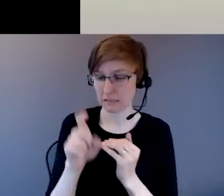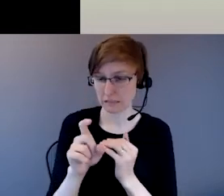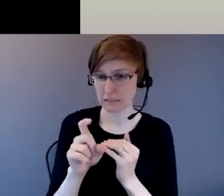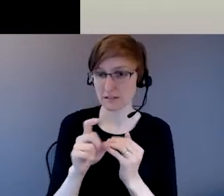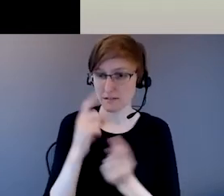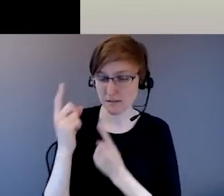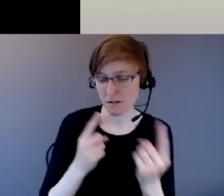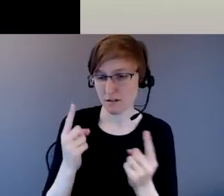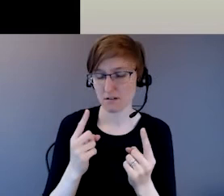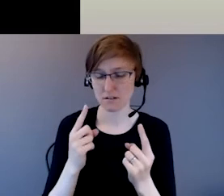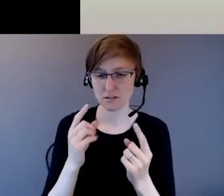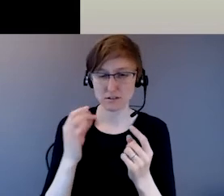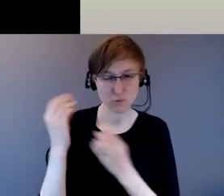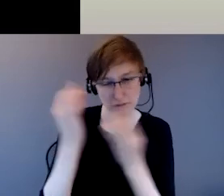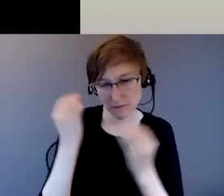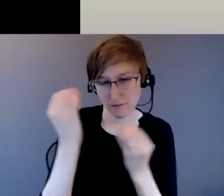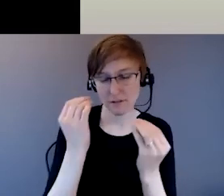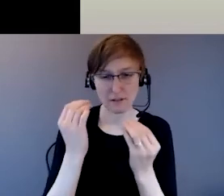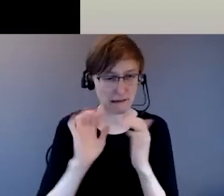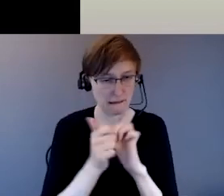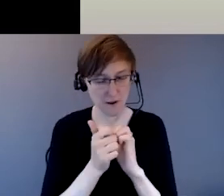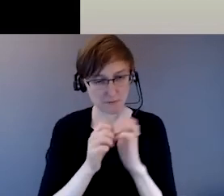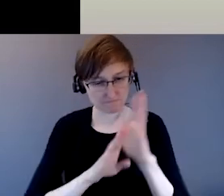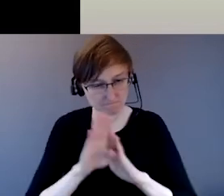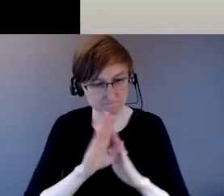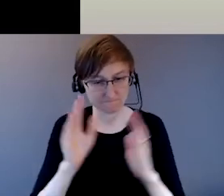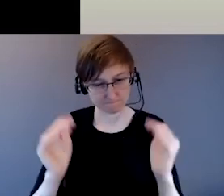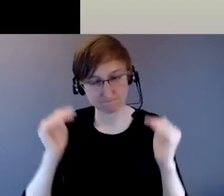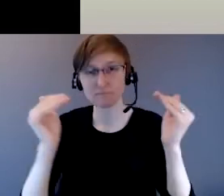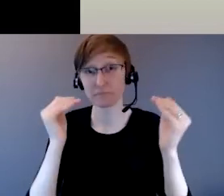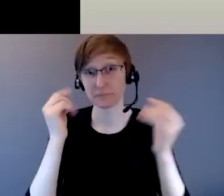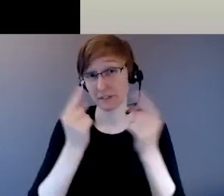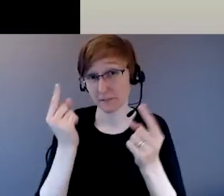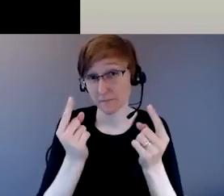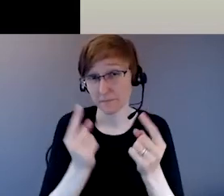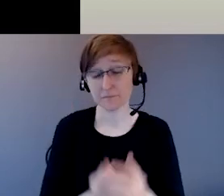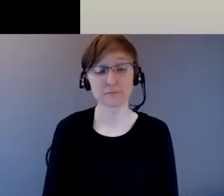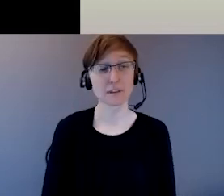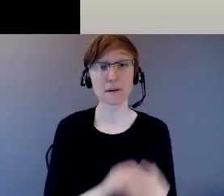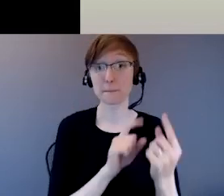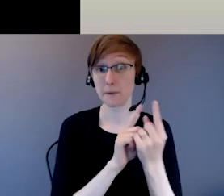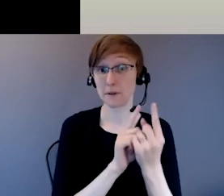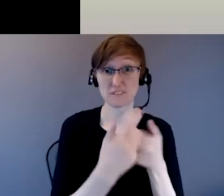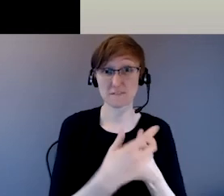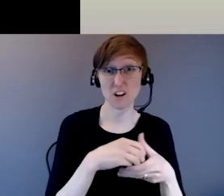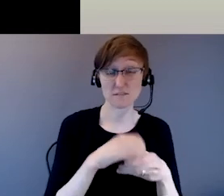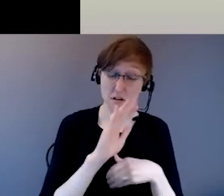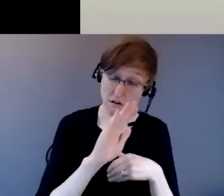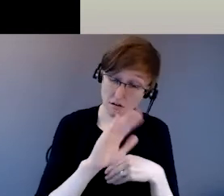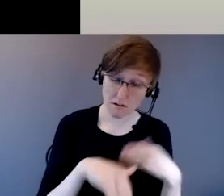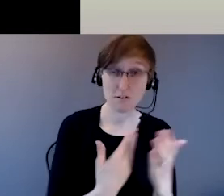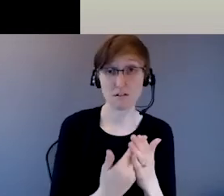advanced thinking, critical thinking. 100% of our mentors who have participated recognize Disabilities